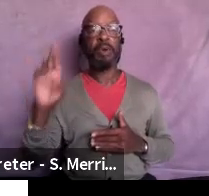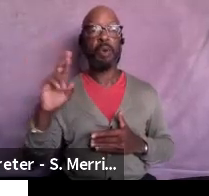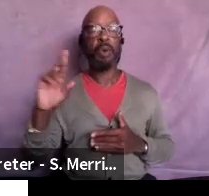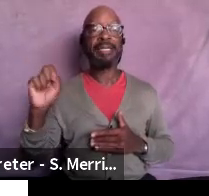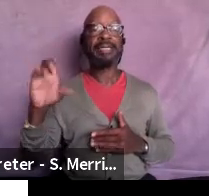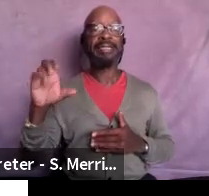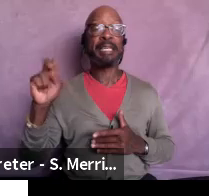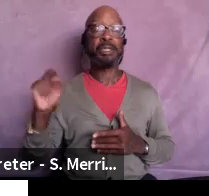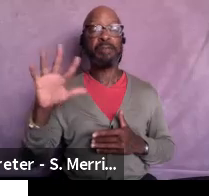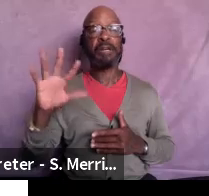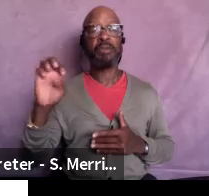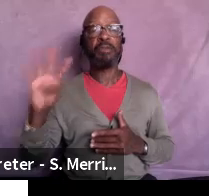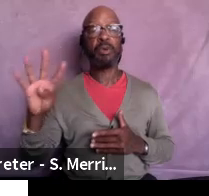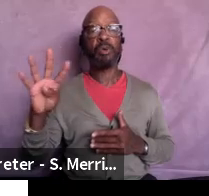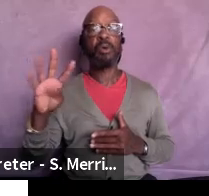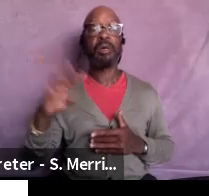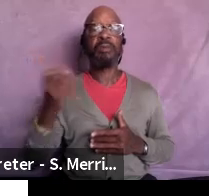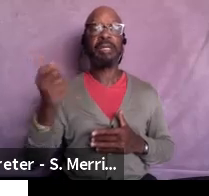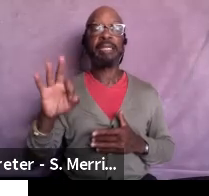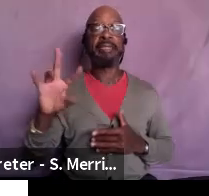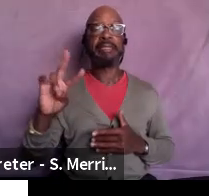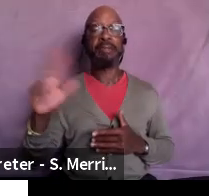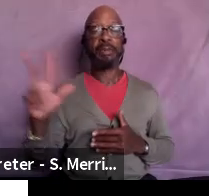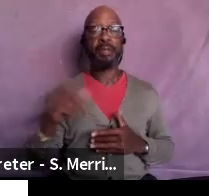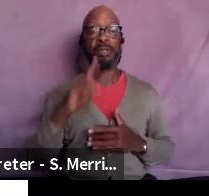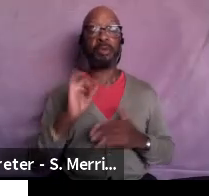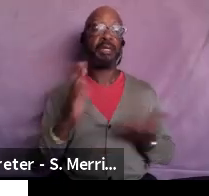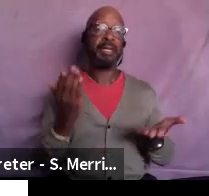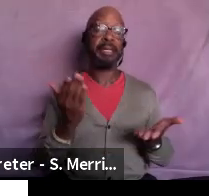Rehabilitation Act of 1973. So it prohibits